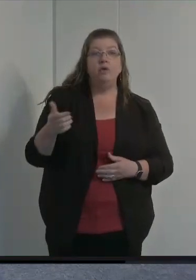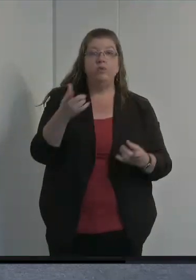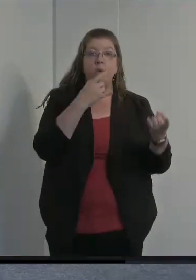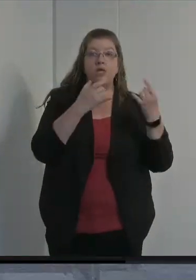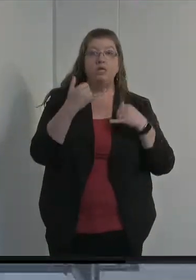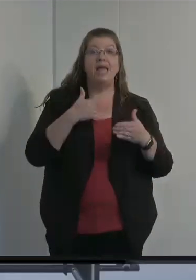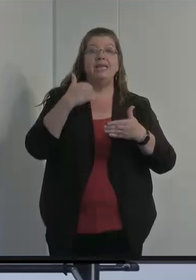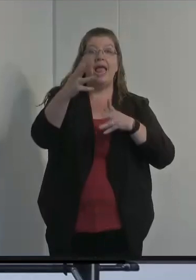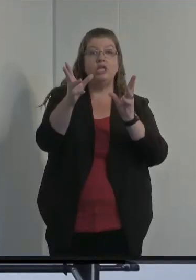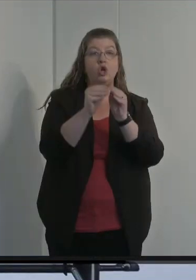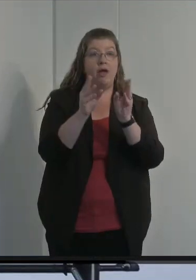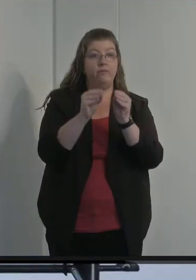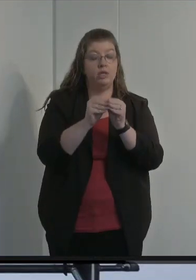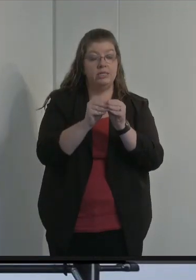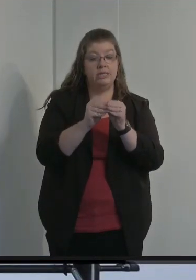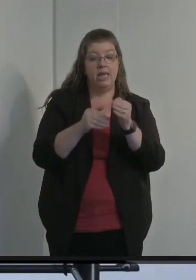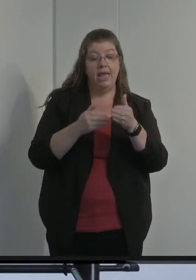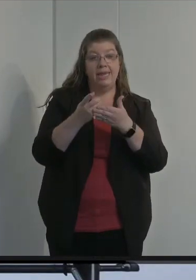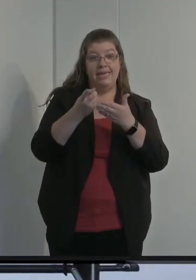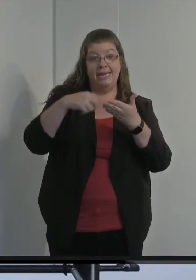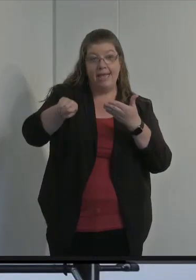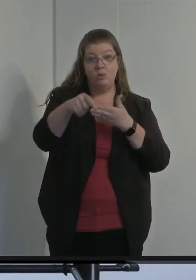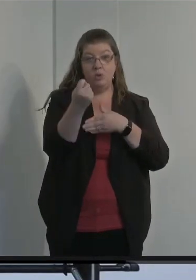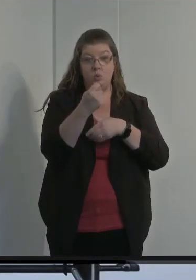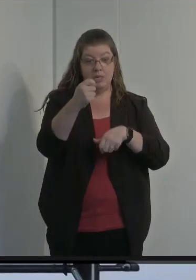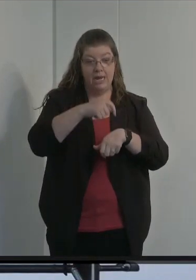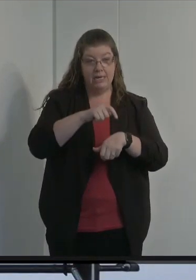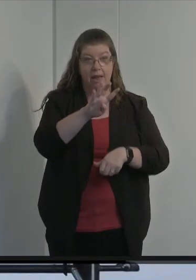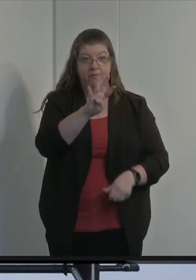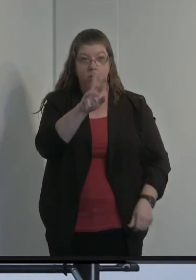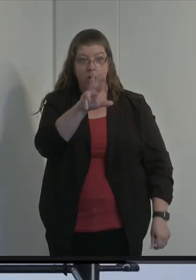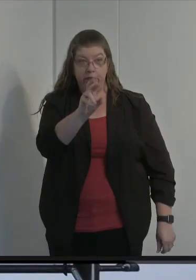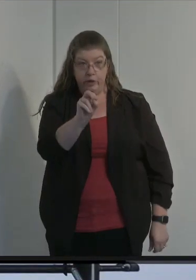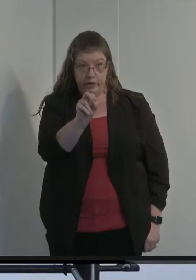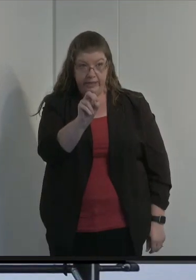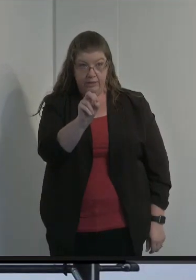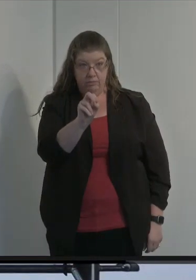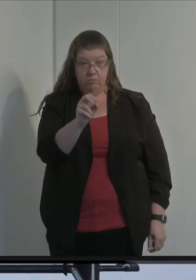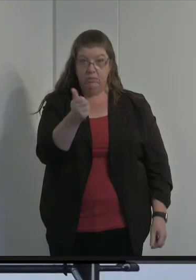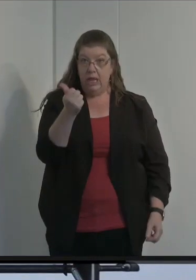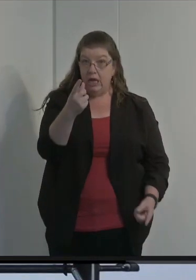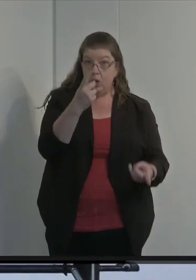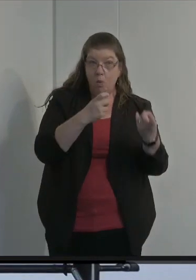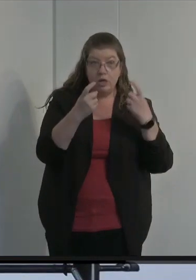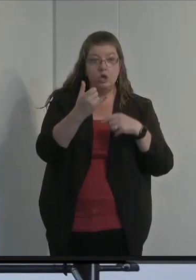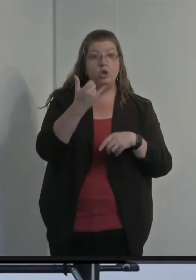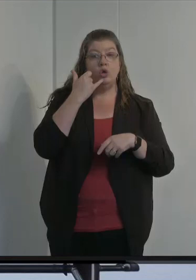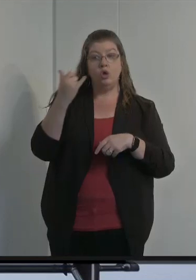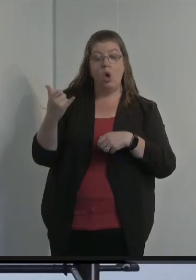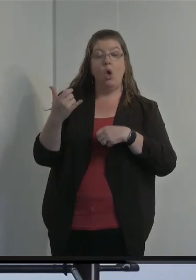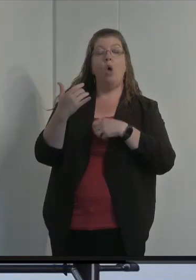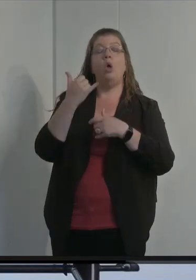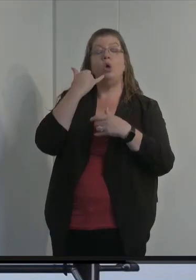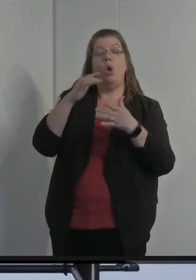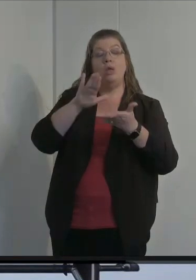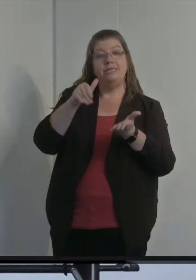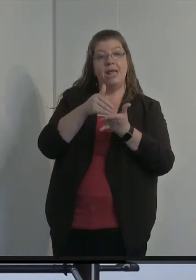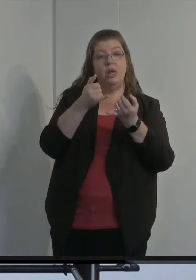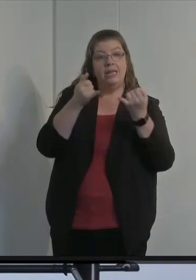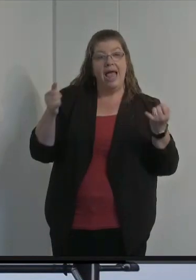next press conference will be next Tuesday at 4:30 p.m. If you have any questions, please call the county's call center line